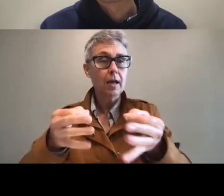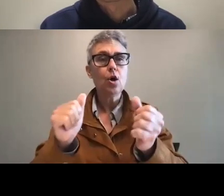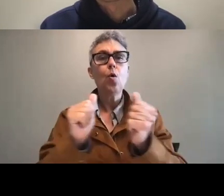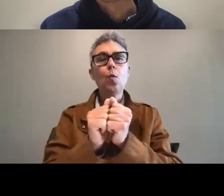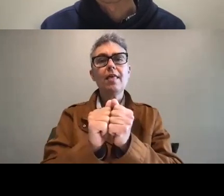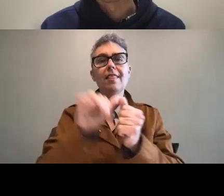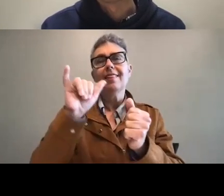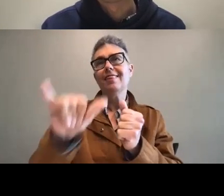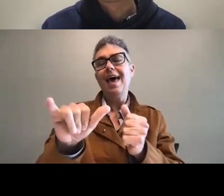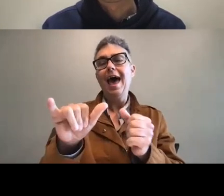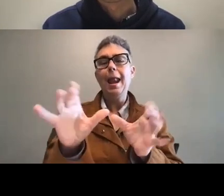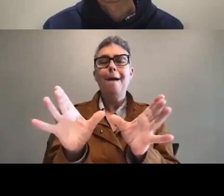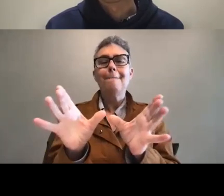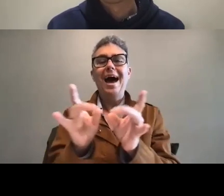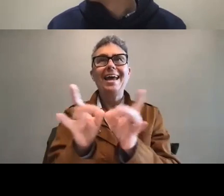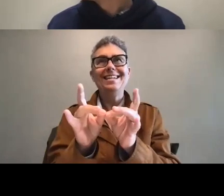affinity to the antigen.